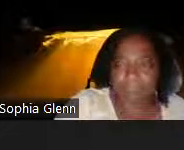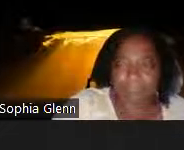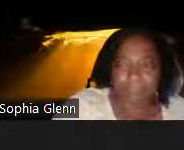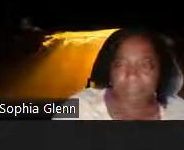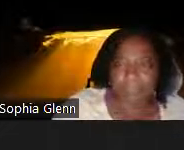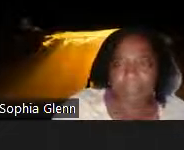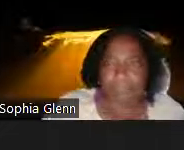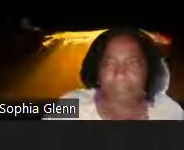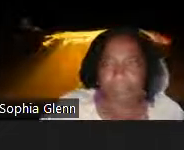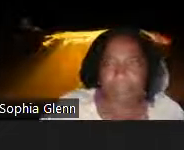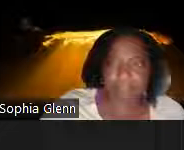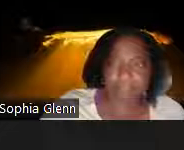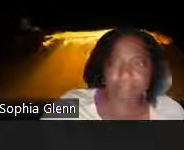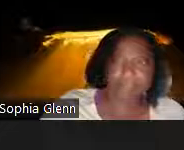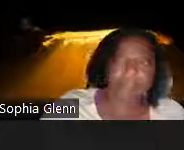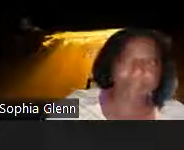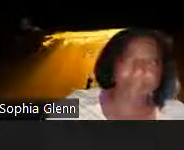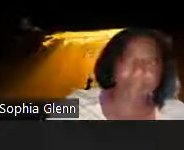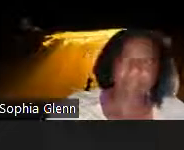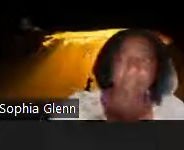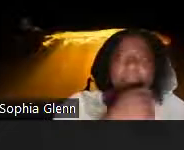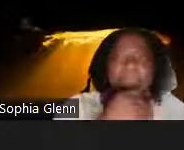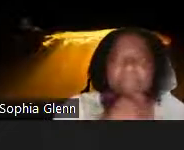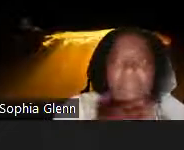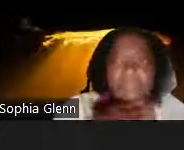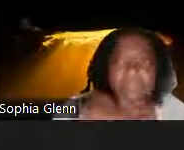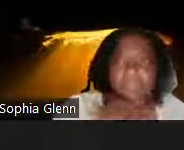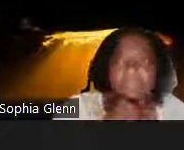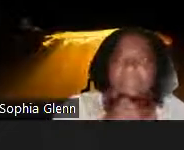the path of hypotheticals. I'm really not quite sure.